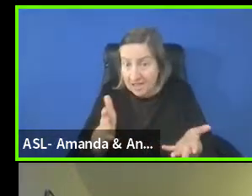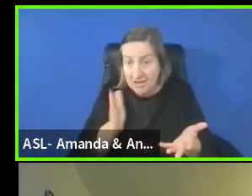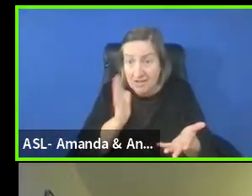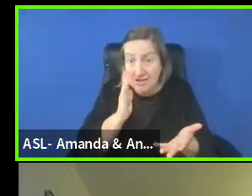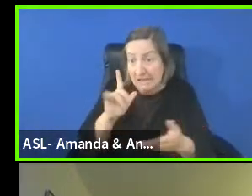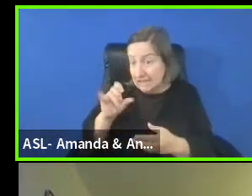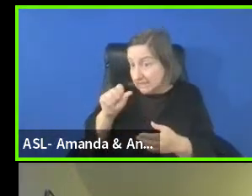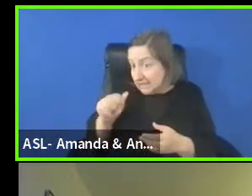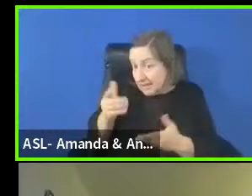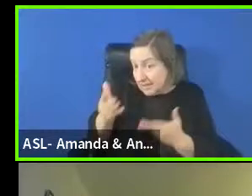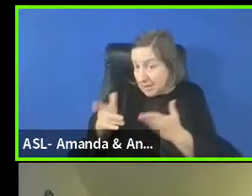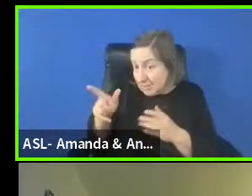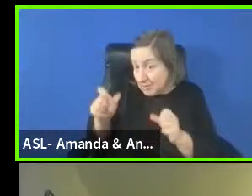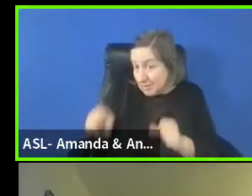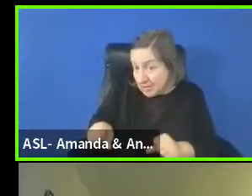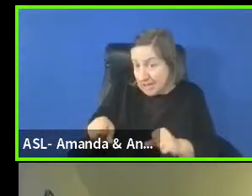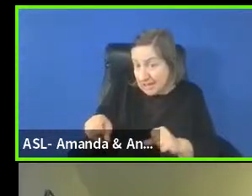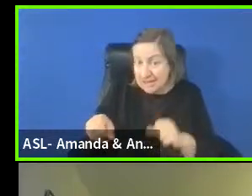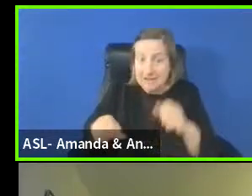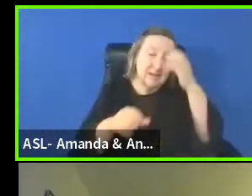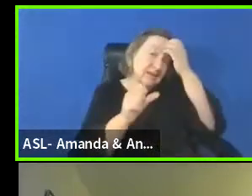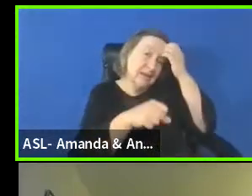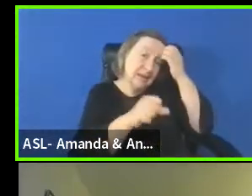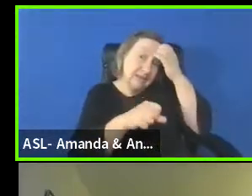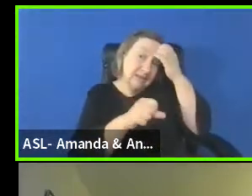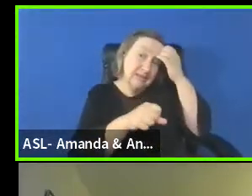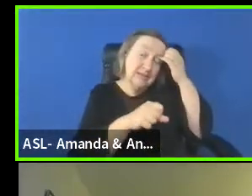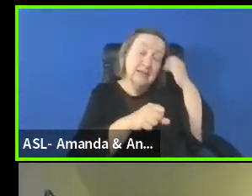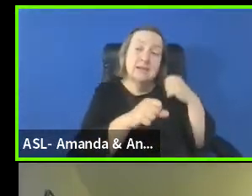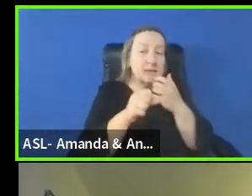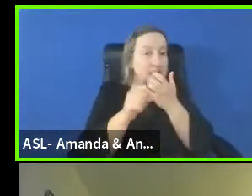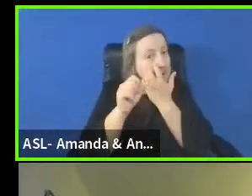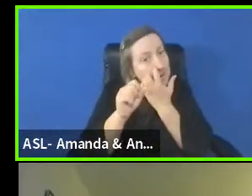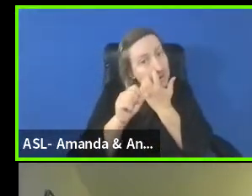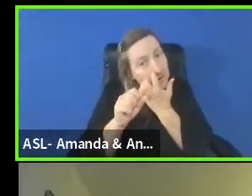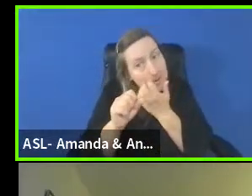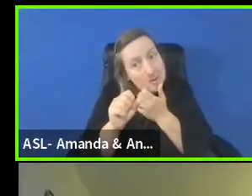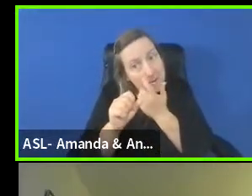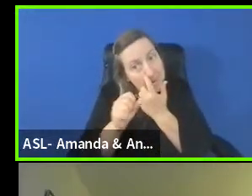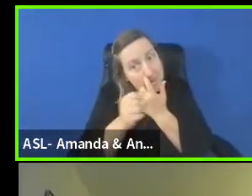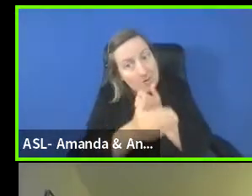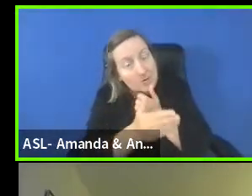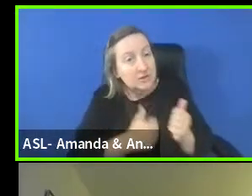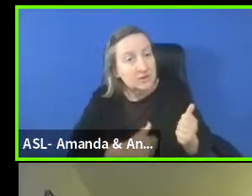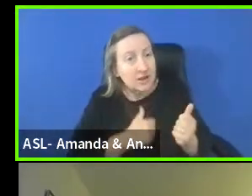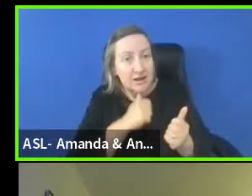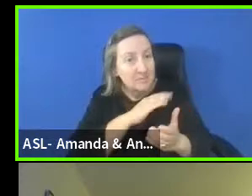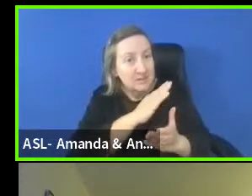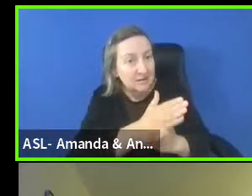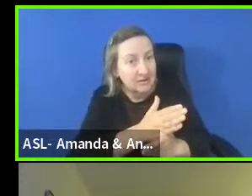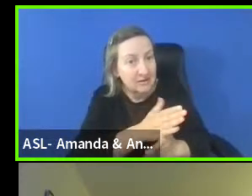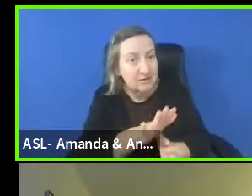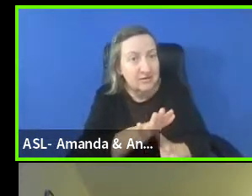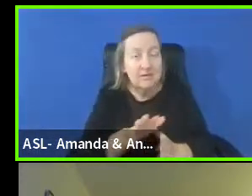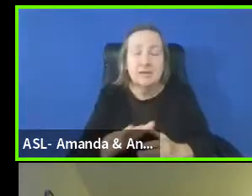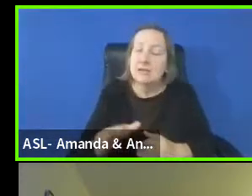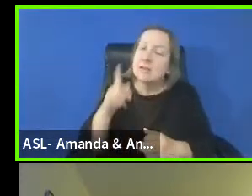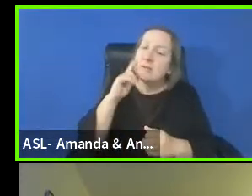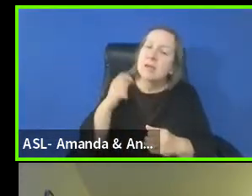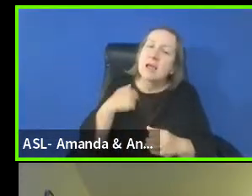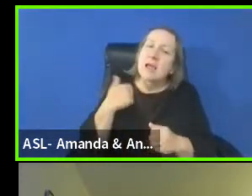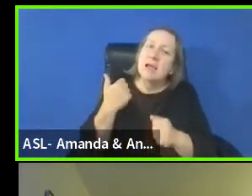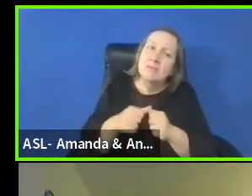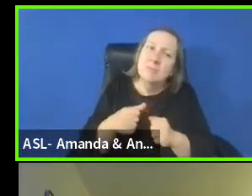maybe that's something that go to you. Yeah, actually, go ahead. Sorry, Bill. Didn't mean to interrupt you. It's because I